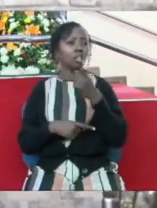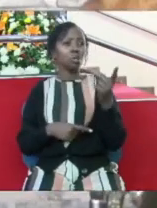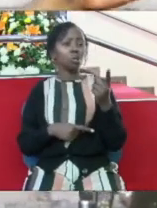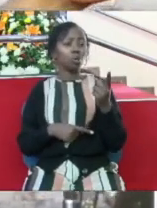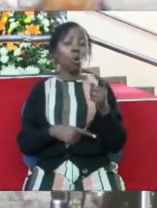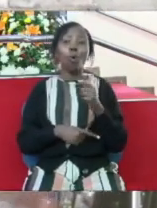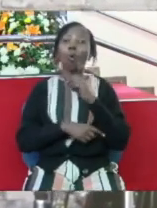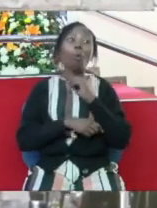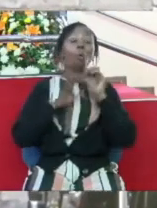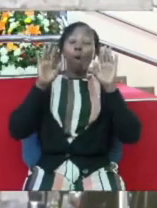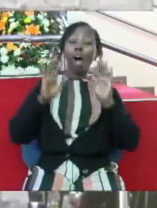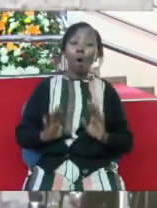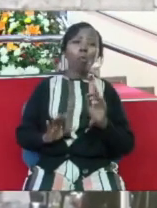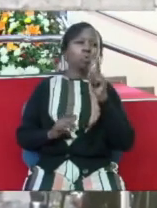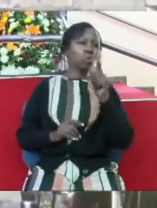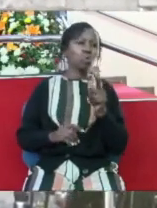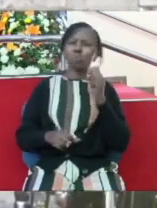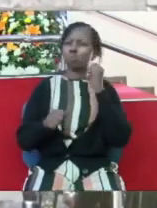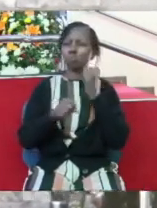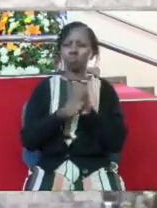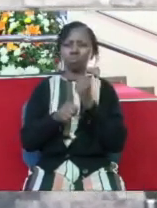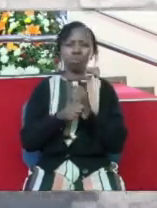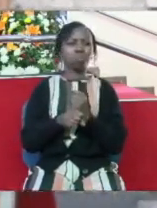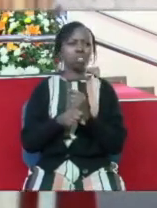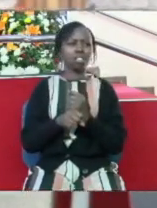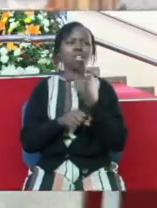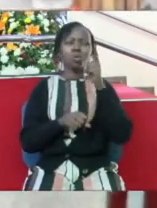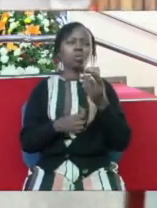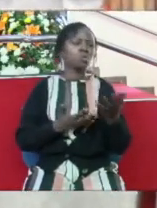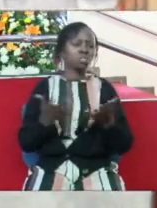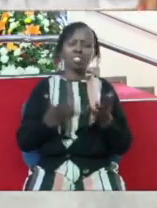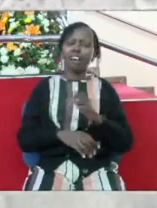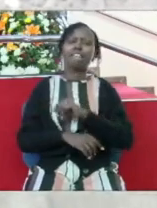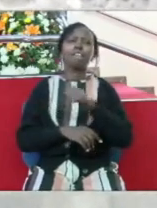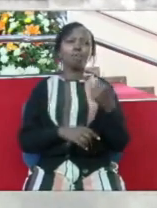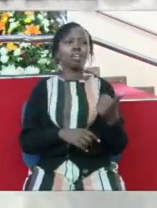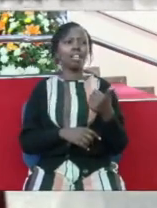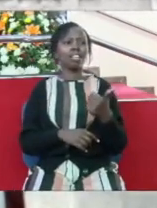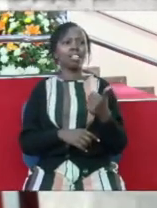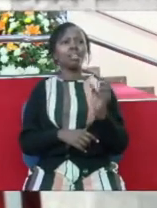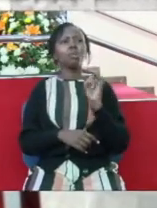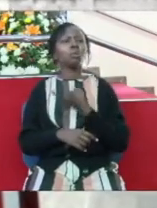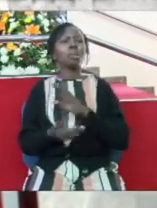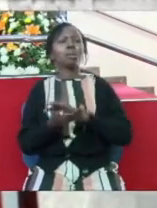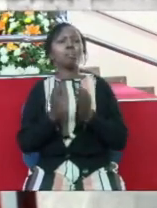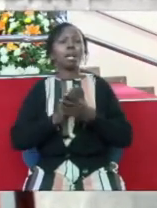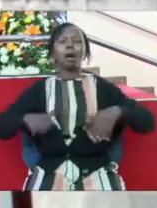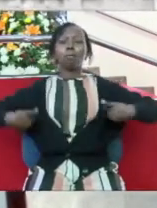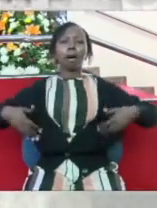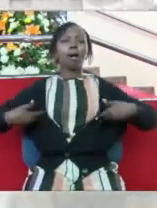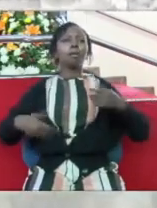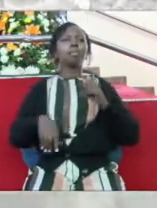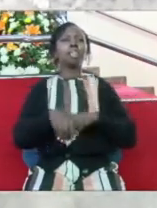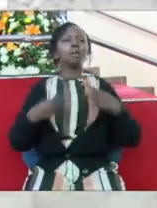bro, you really did well today. Kwamba eh leo umefanya vyema. You sang well today. Umeimba vema. We get excited when people are giving us a round